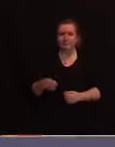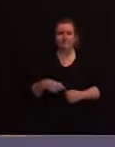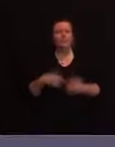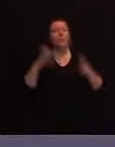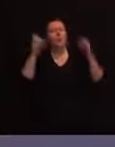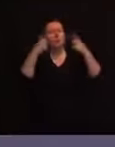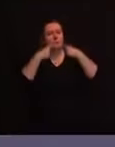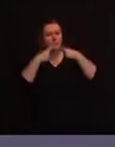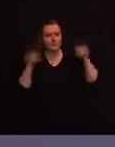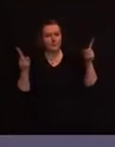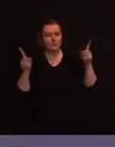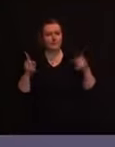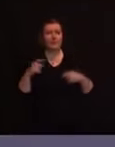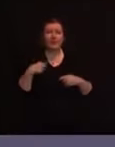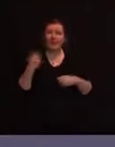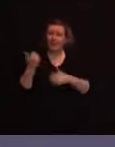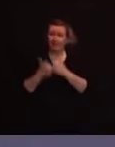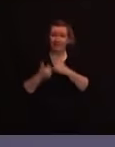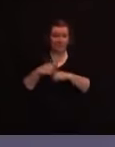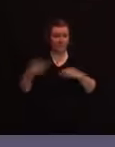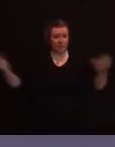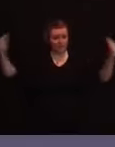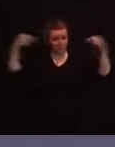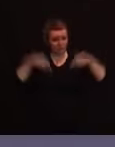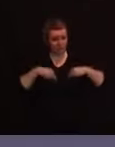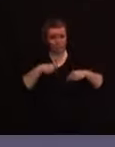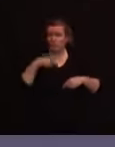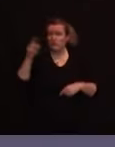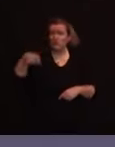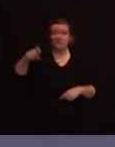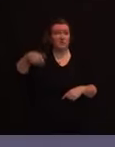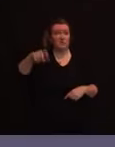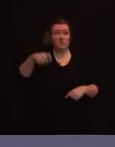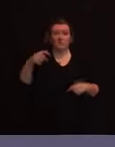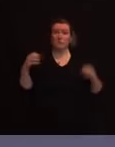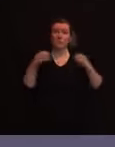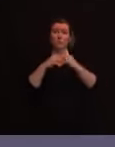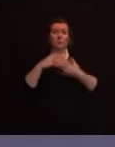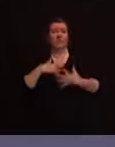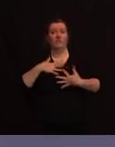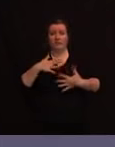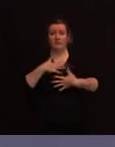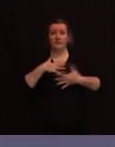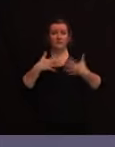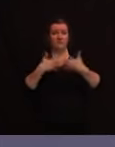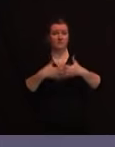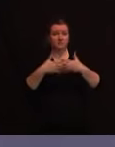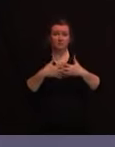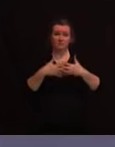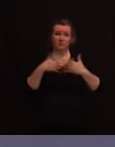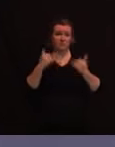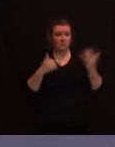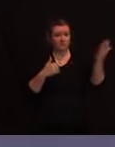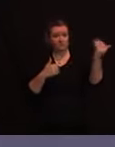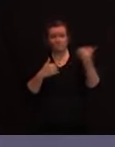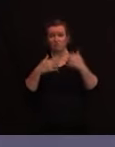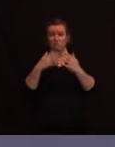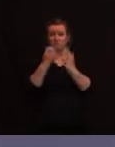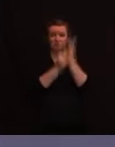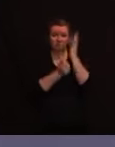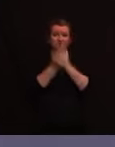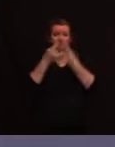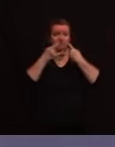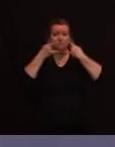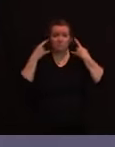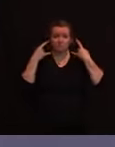every gathering, that we're going to need more ventilators, more personal protective equipment, more